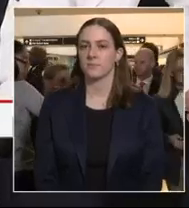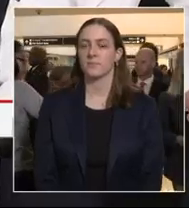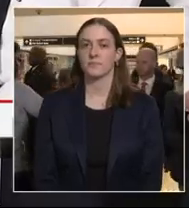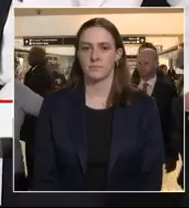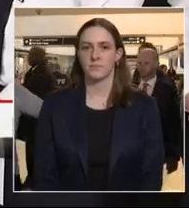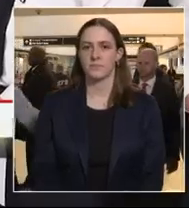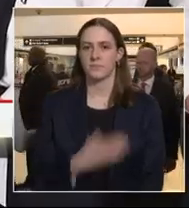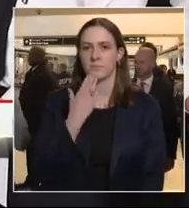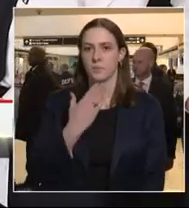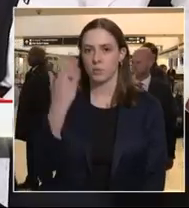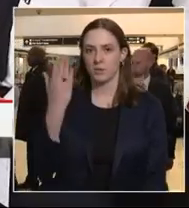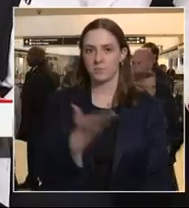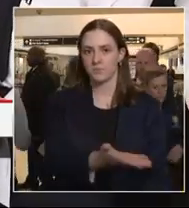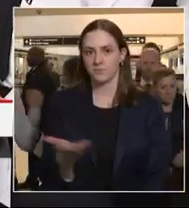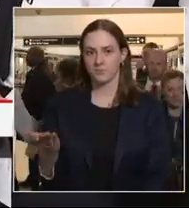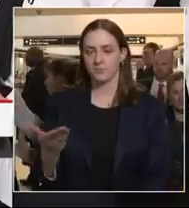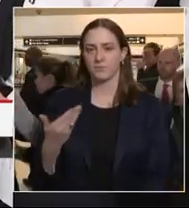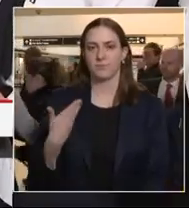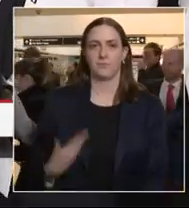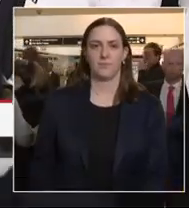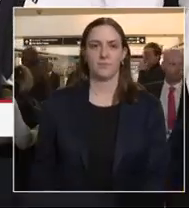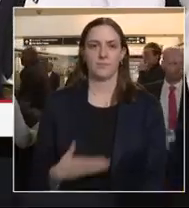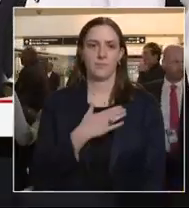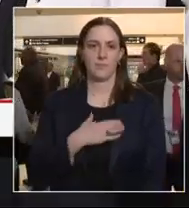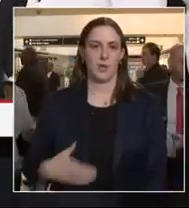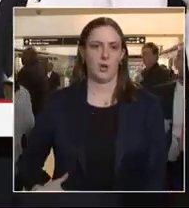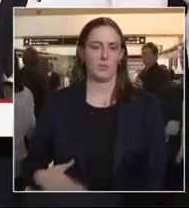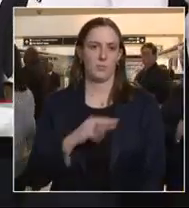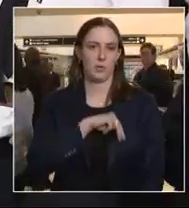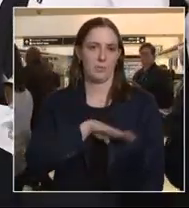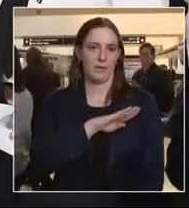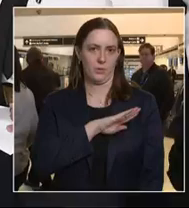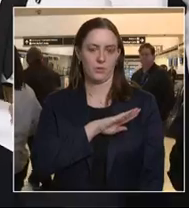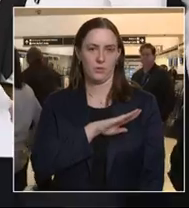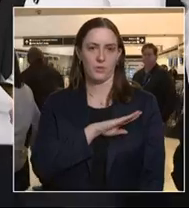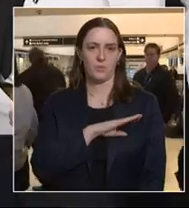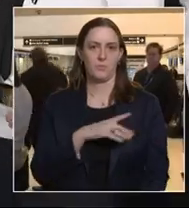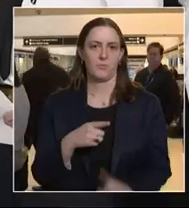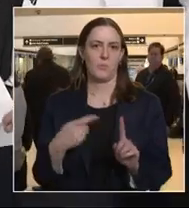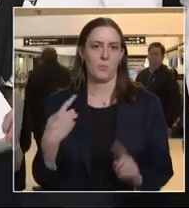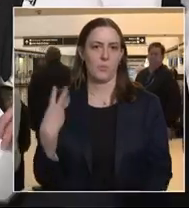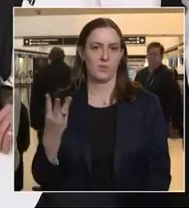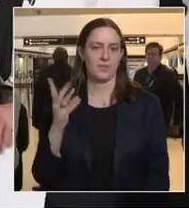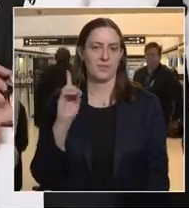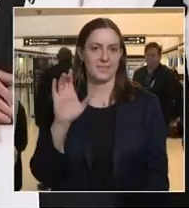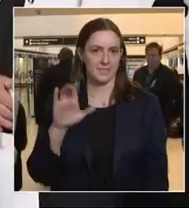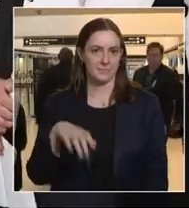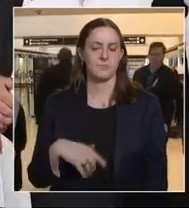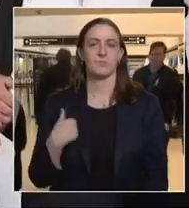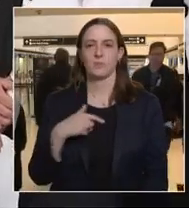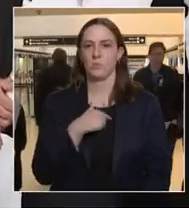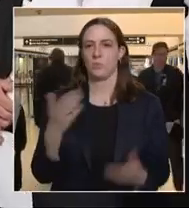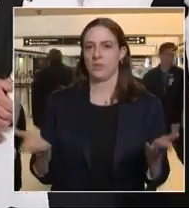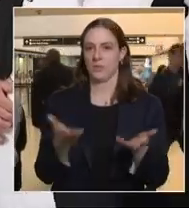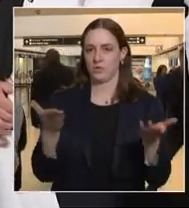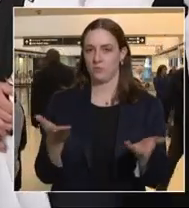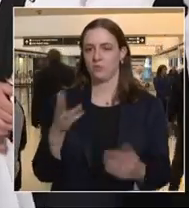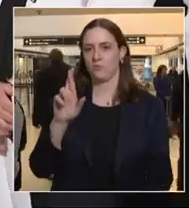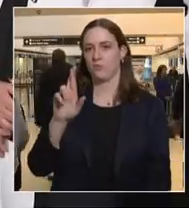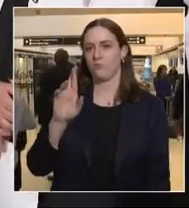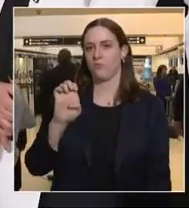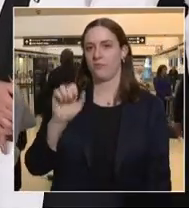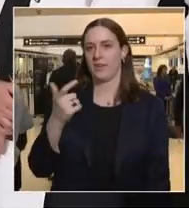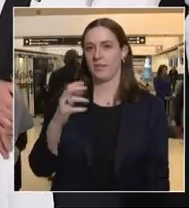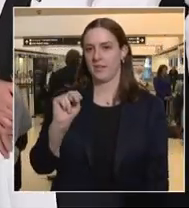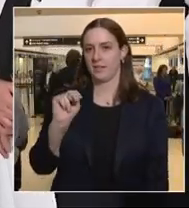Good morning. I'm Muriel Bowser. I'm the Mayor of Washington, D.C. We are here at Reagan